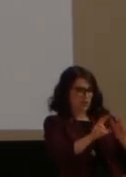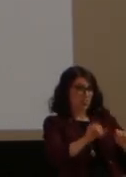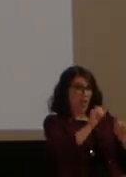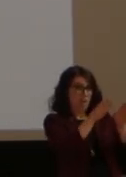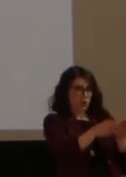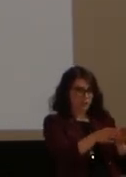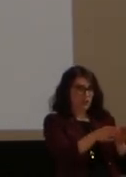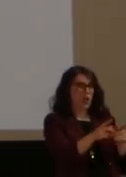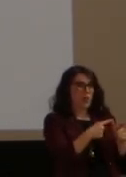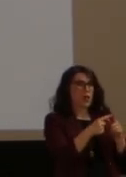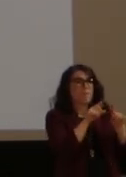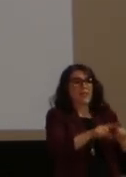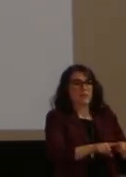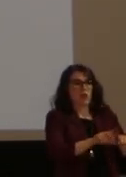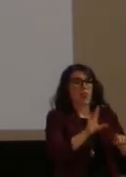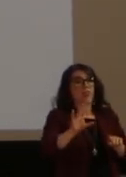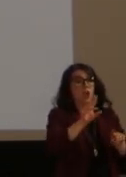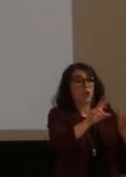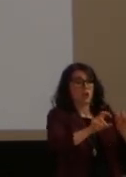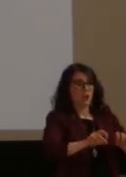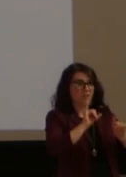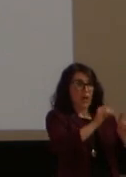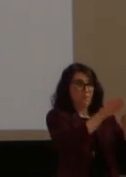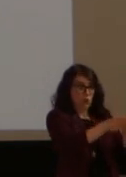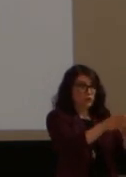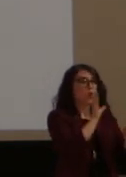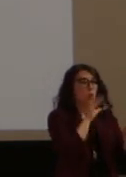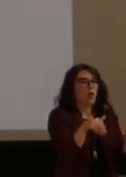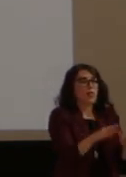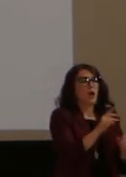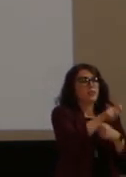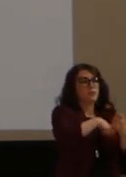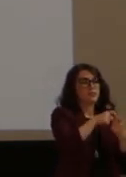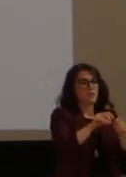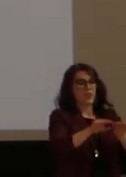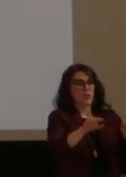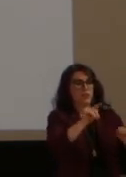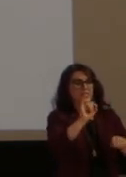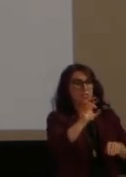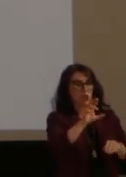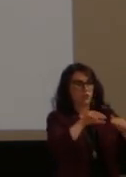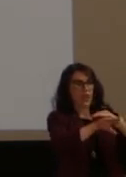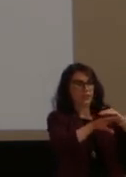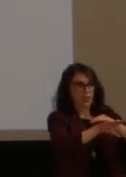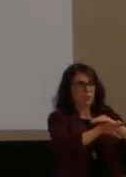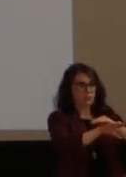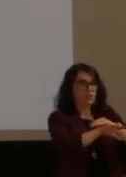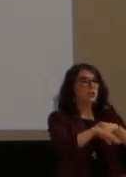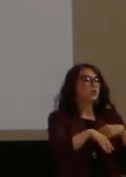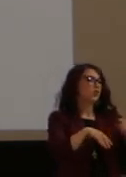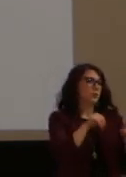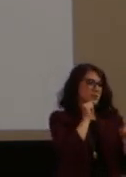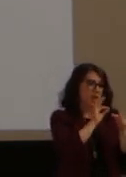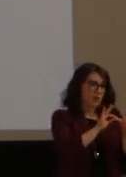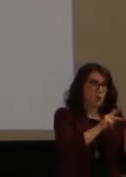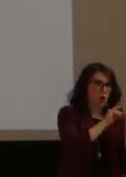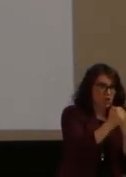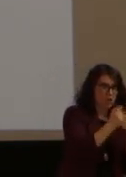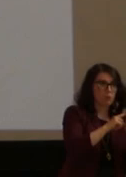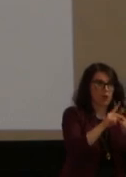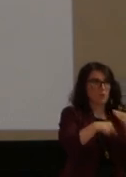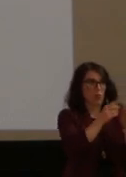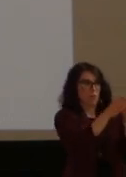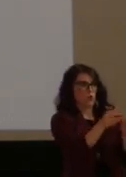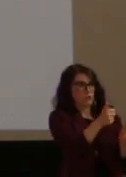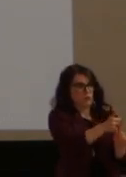applying. So if people are applying for public access, this is the anyone, anywhere, anytime tier. It's open without login. It's